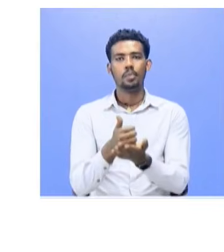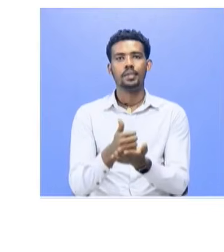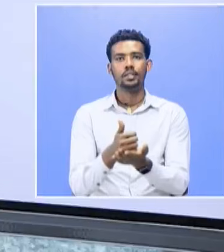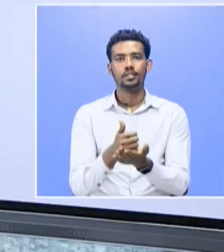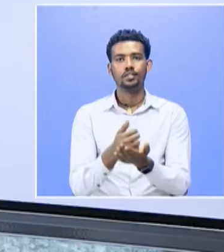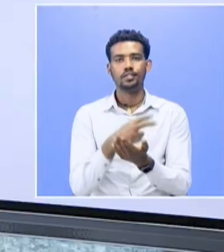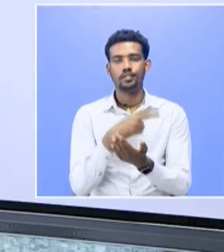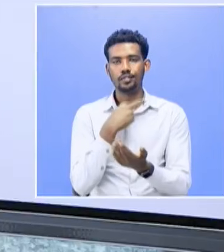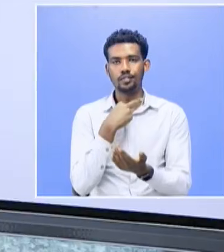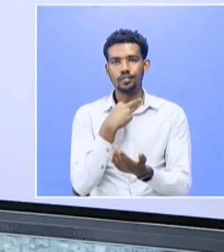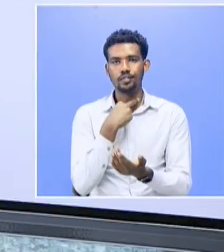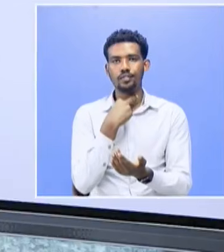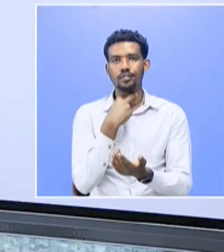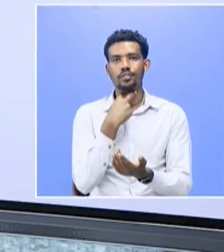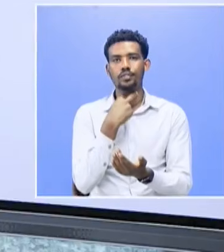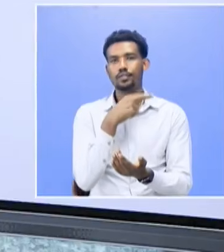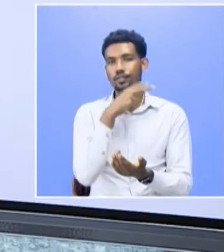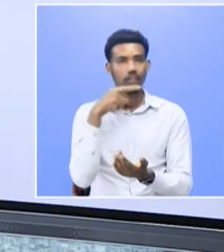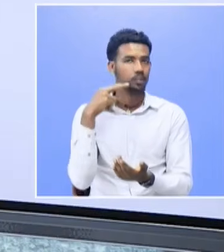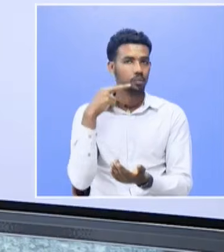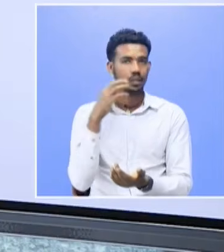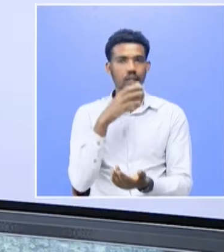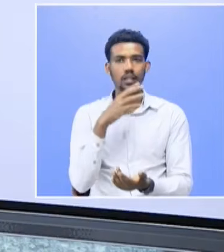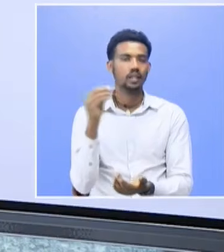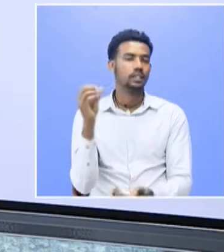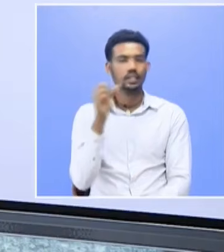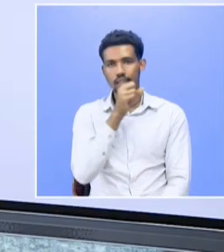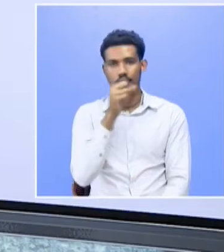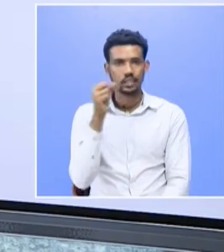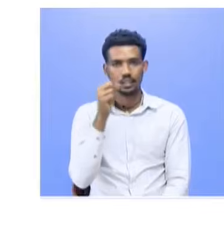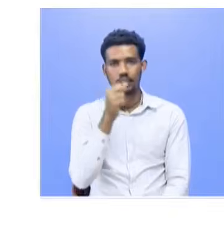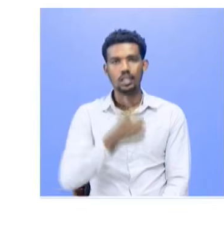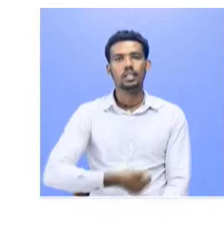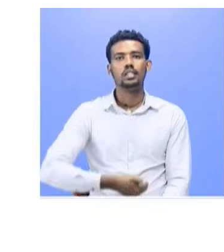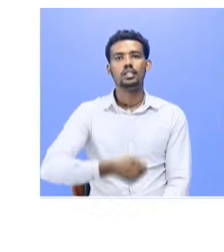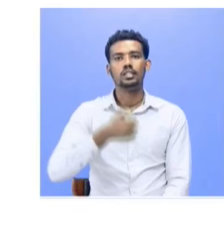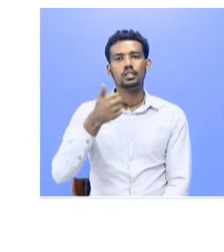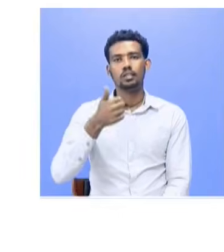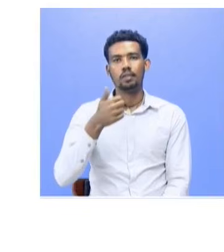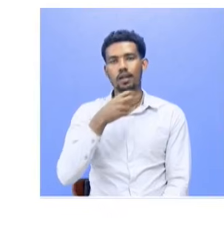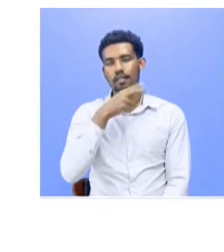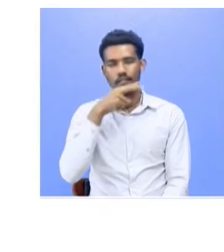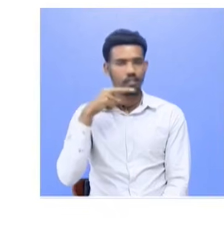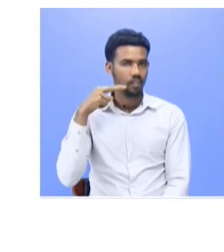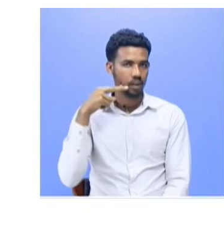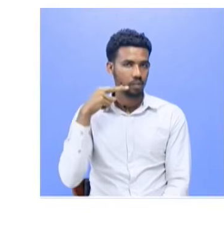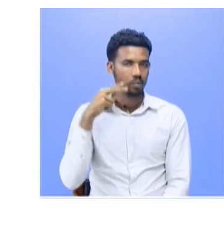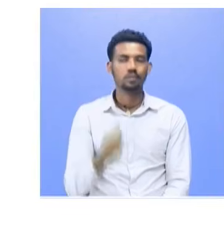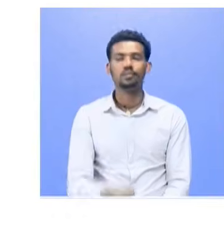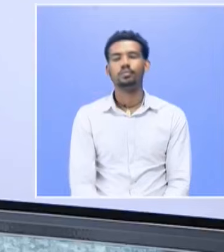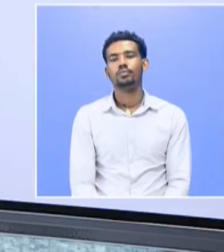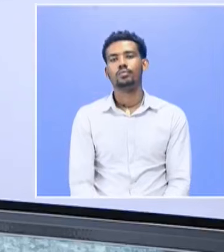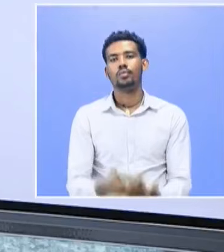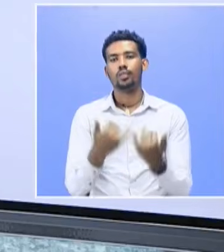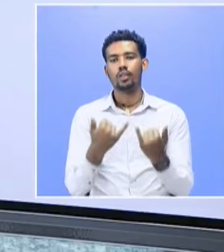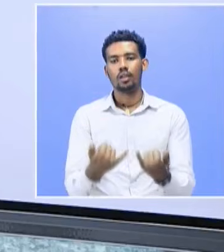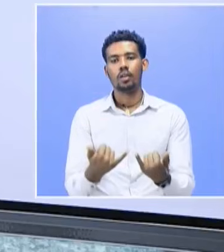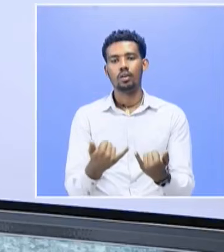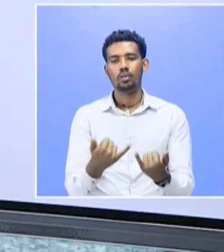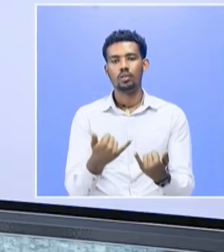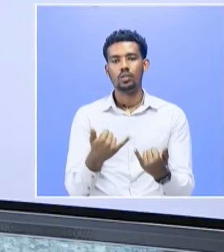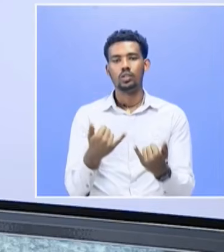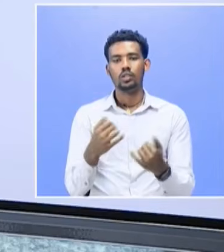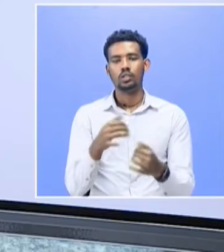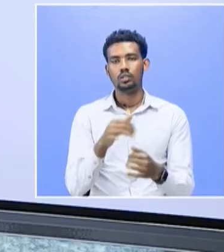verb, and also here it is singing a main verb. Let us use, and also